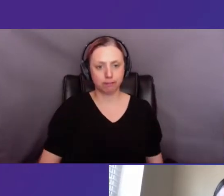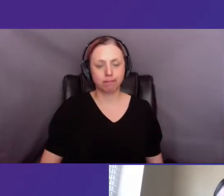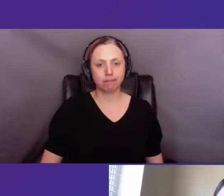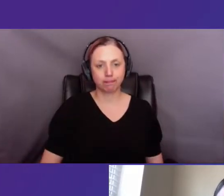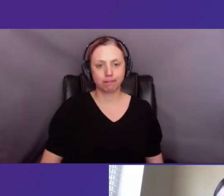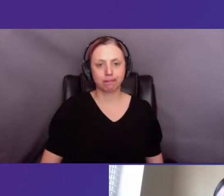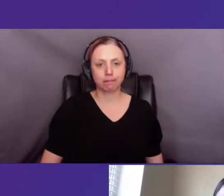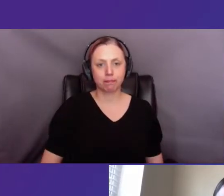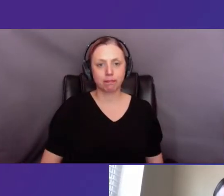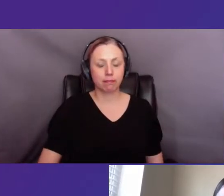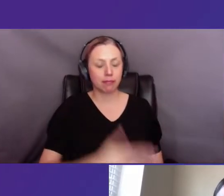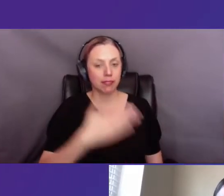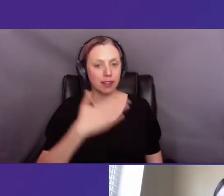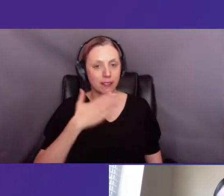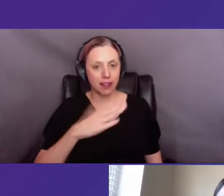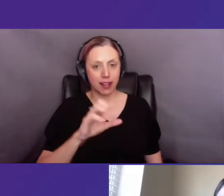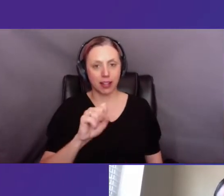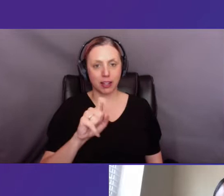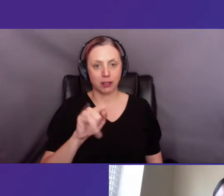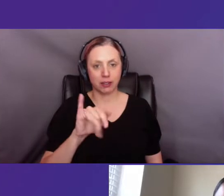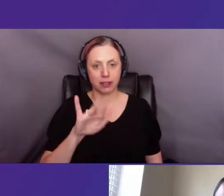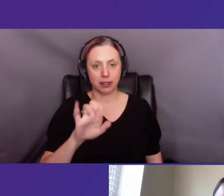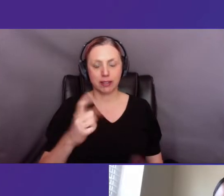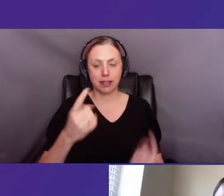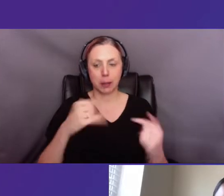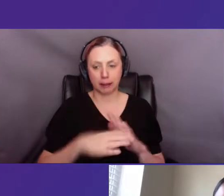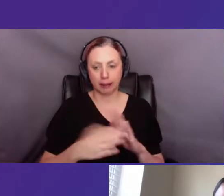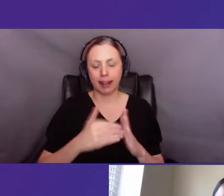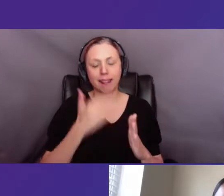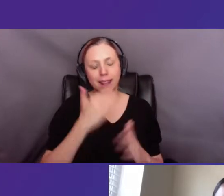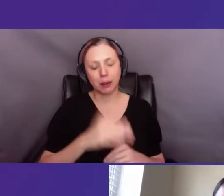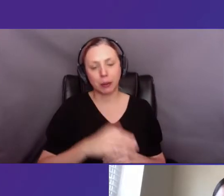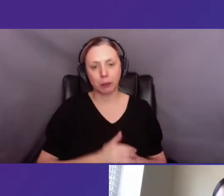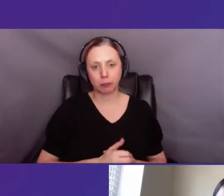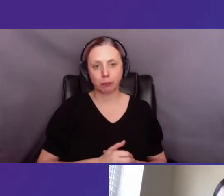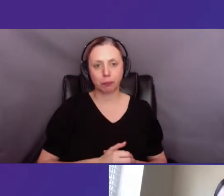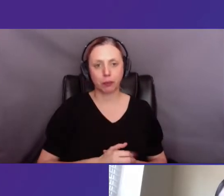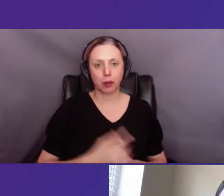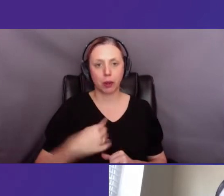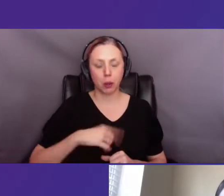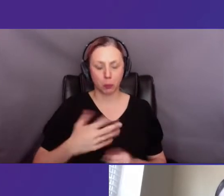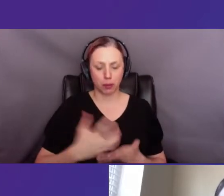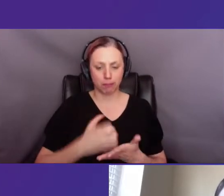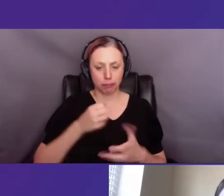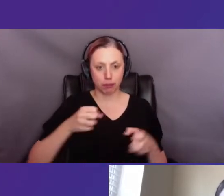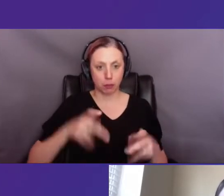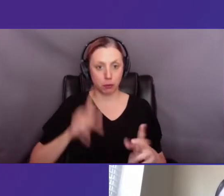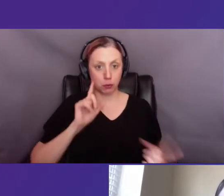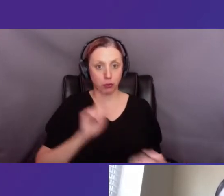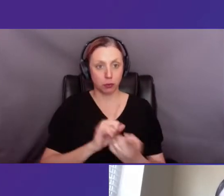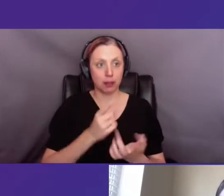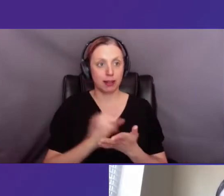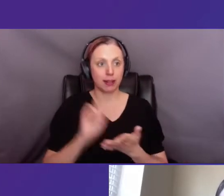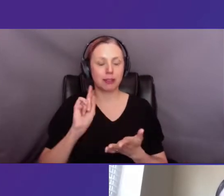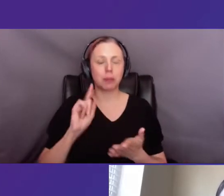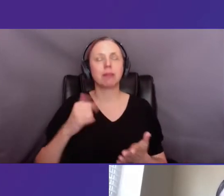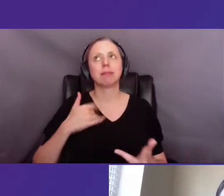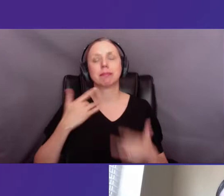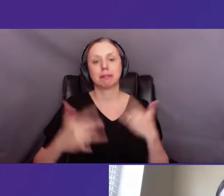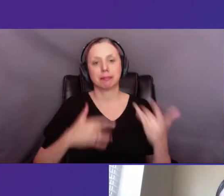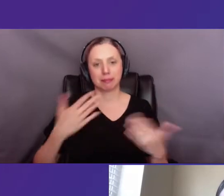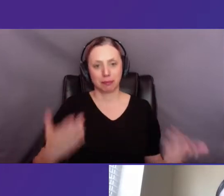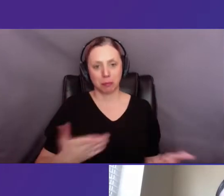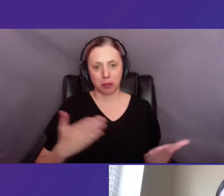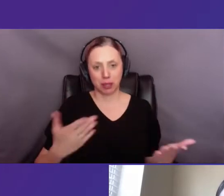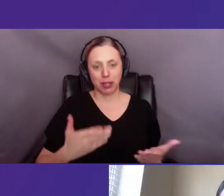Thank you, Beverly. This is Stacie coming back in. Yeah, we had the chance to meet last week. I'm so excited to be here sharing